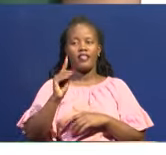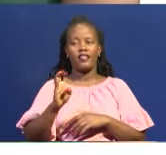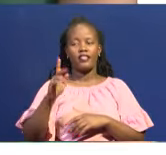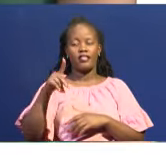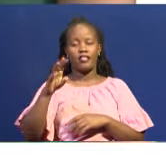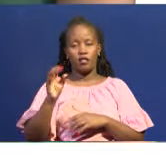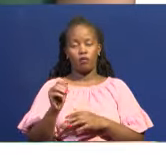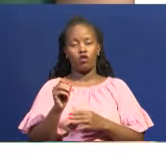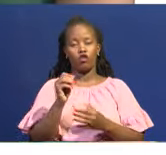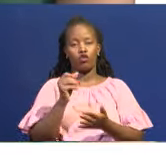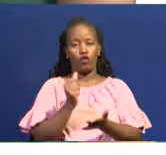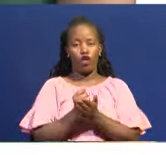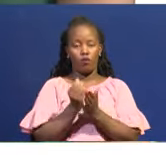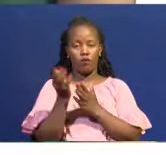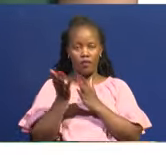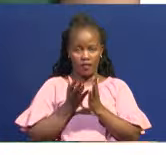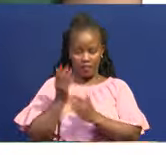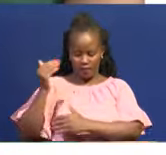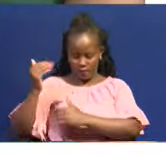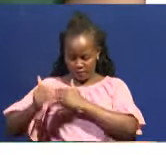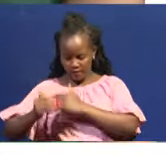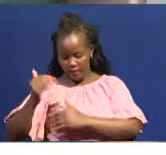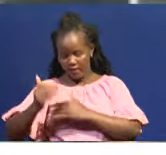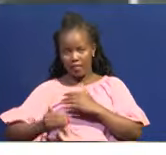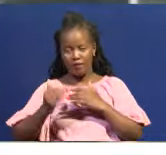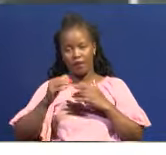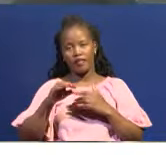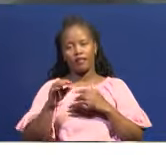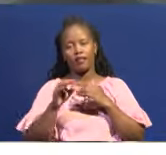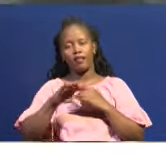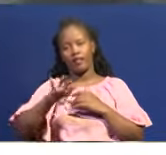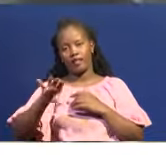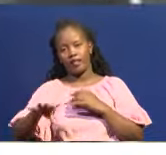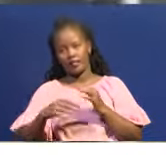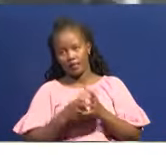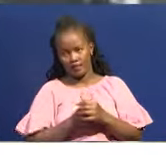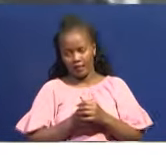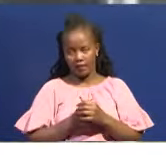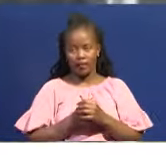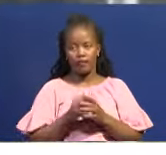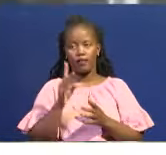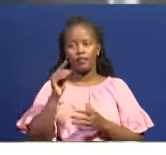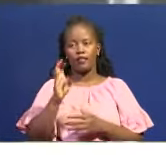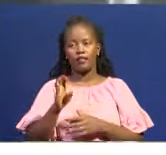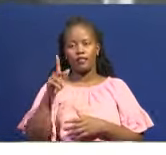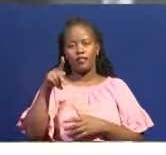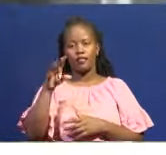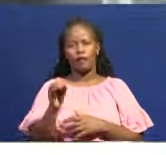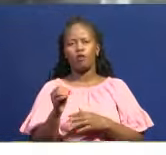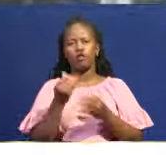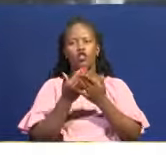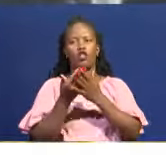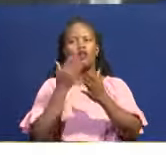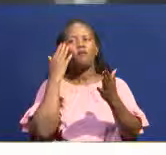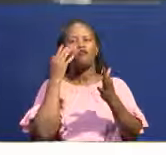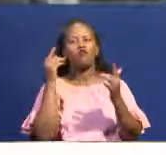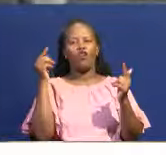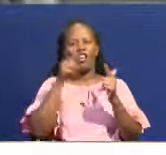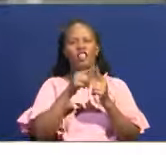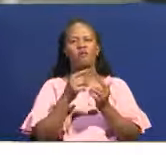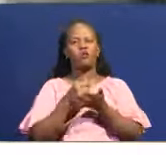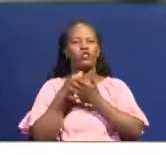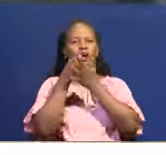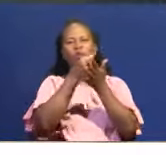countries effectively. Energy Cabinet Secretary Opiyo Wandayi says the depot, which was initially meant to facilitate loading of